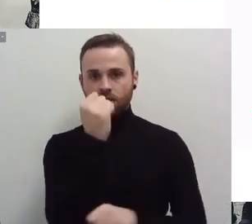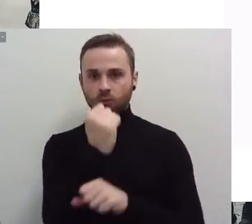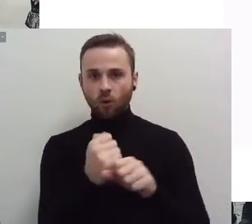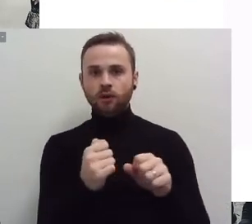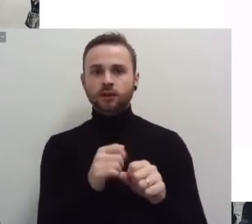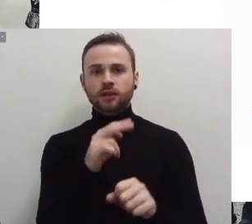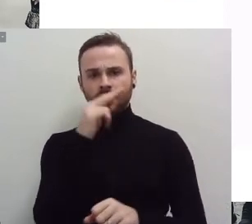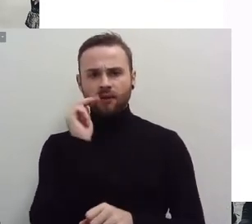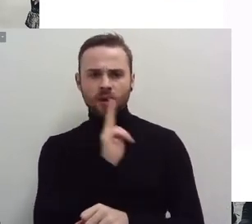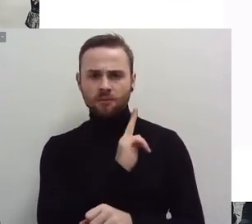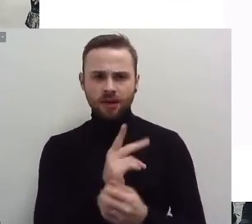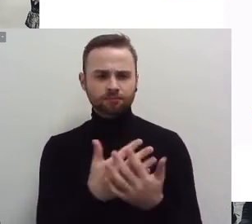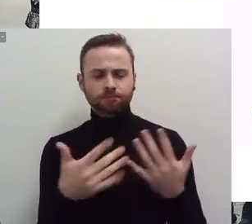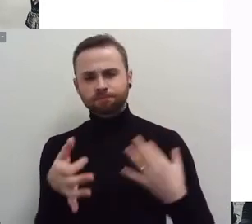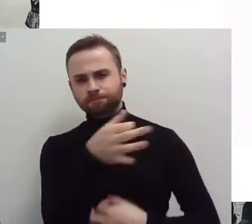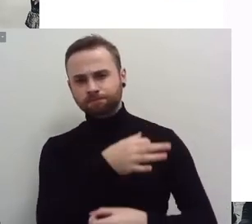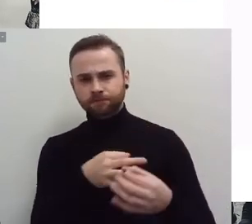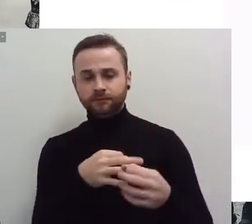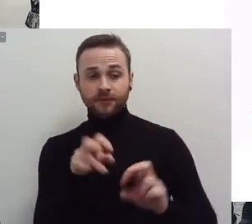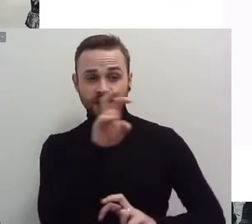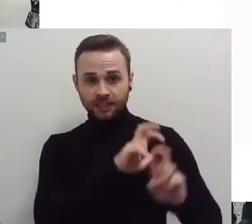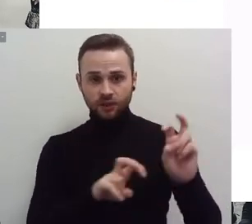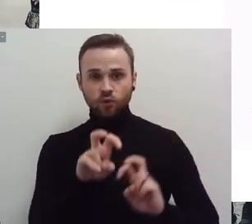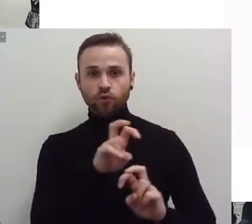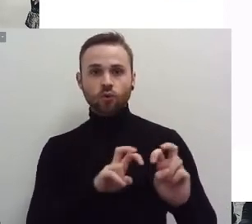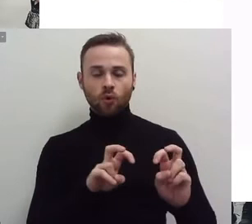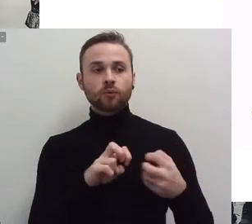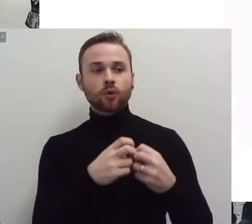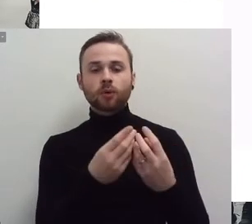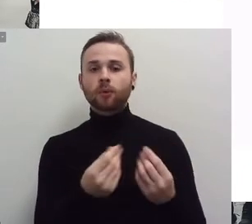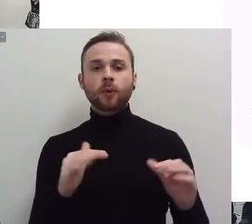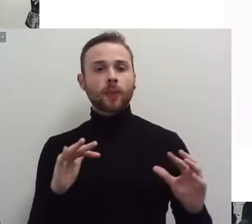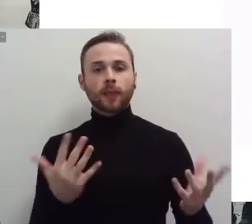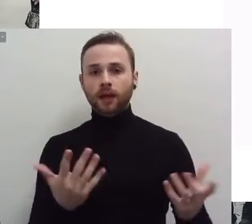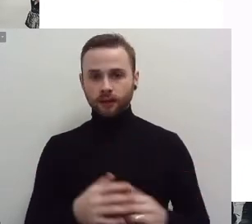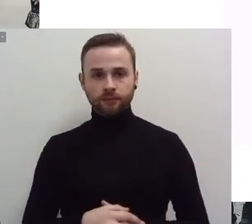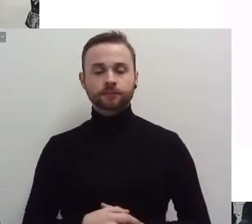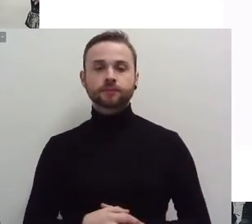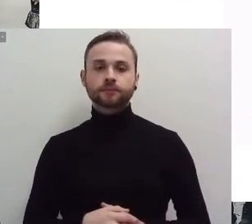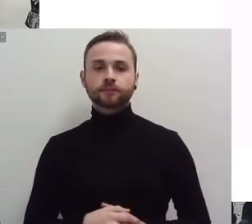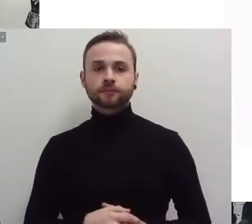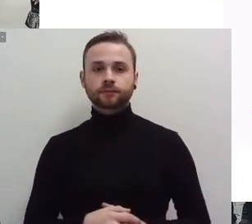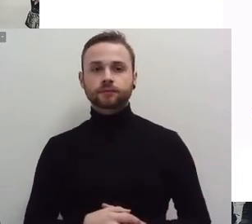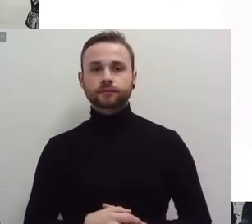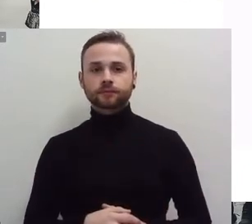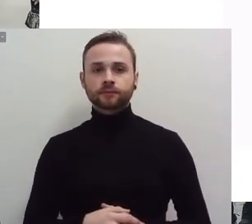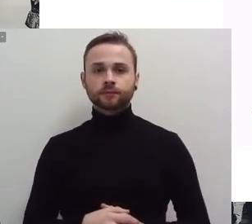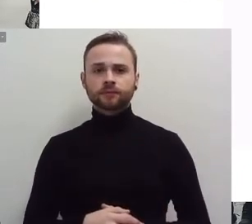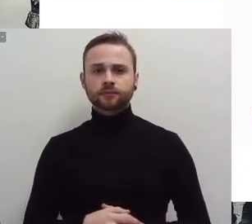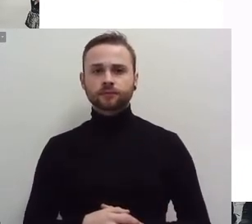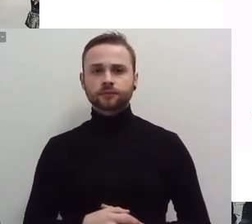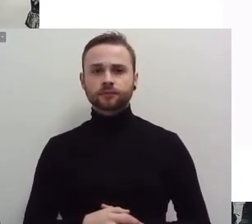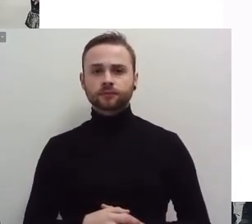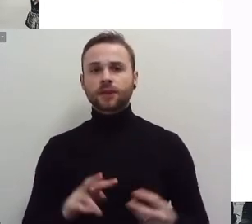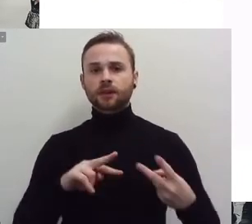Today, we can say that survivors are a crucial actor in different kinds of forums